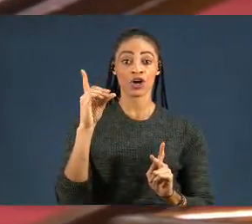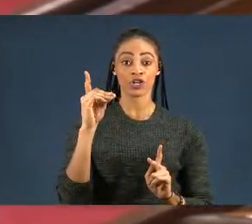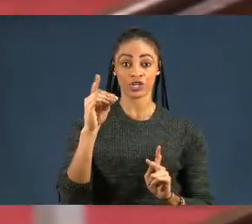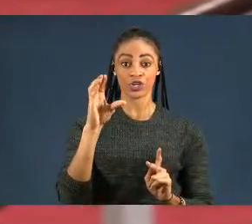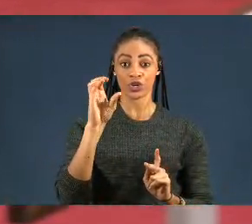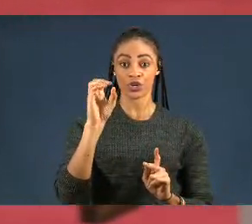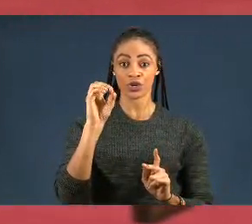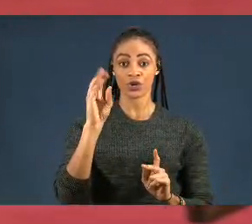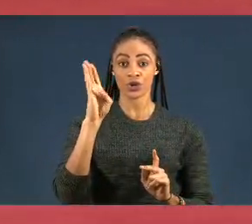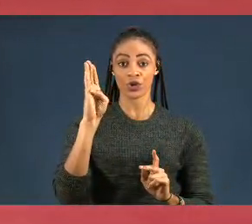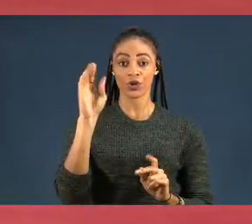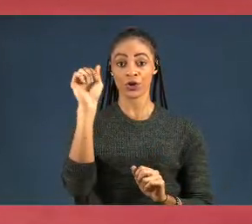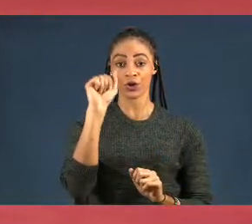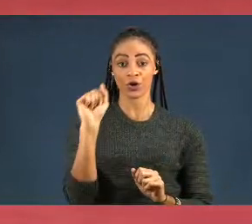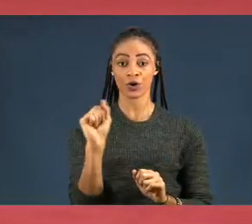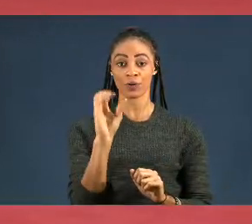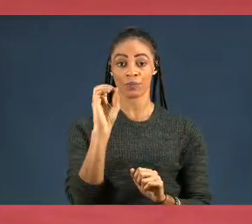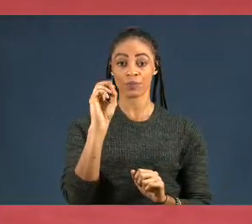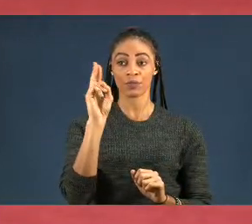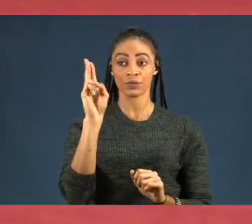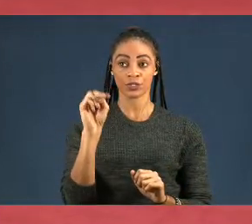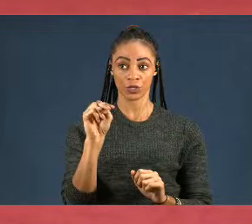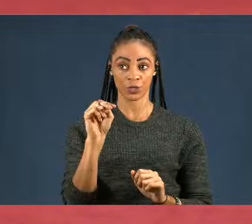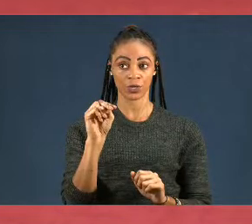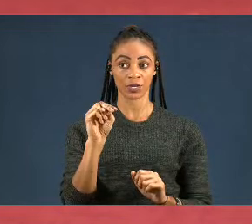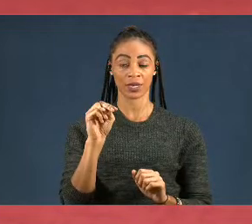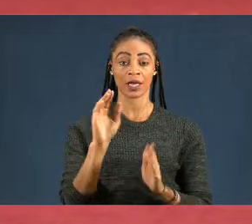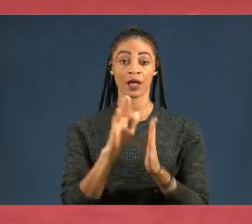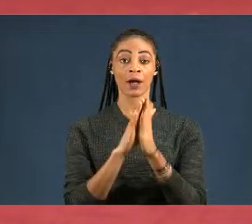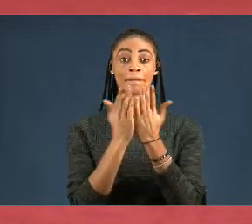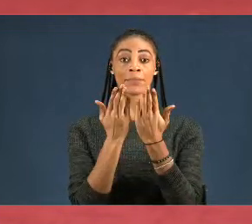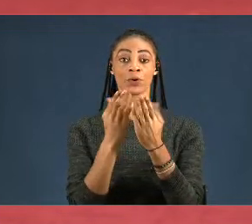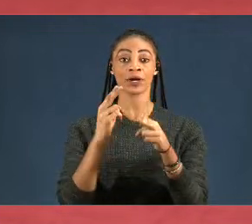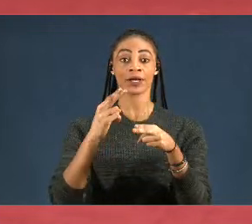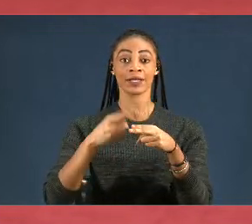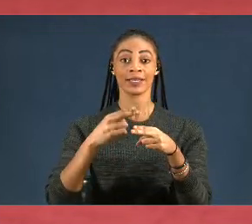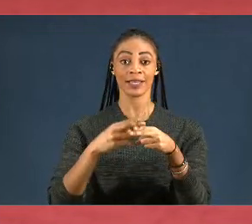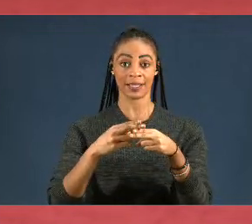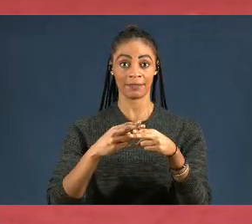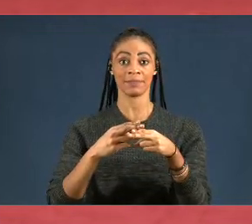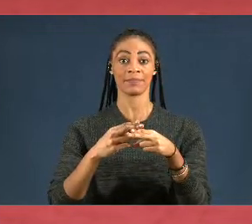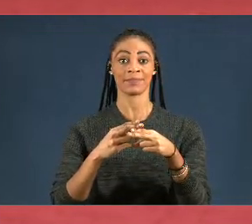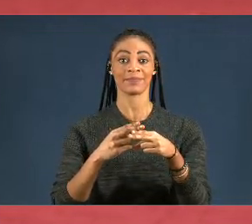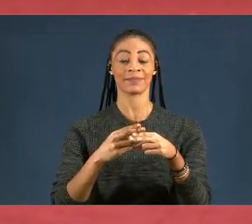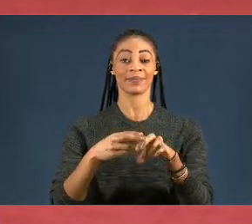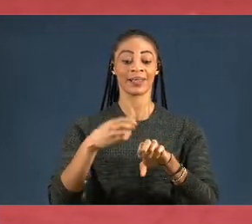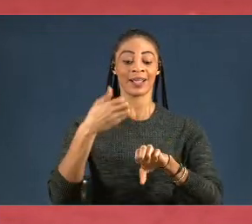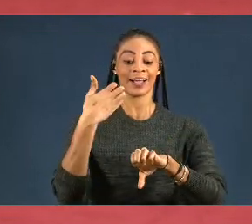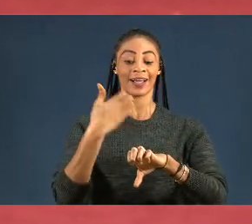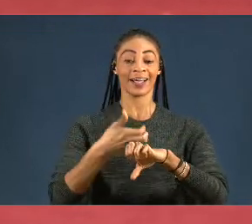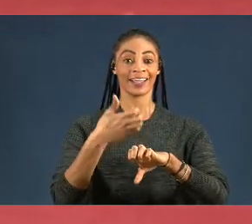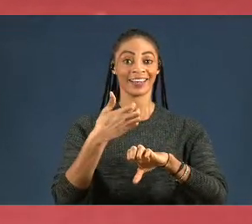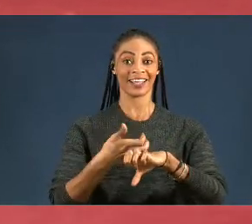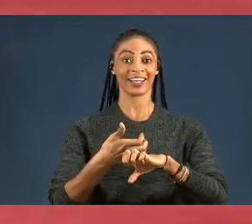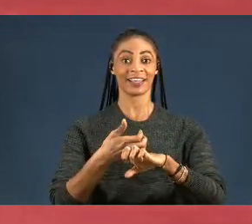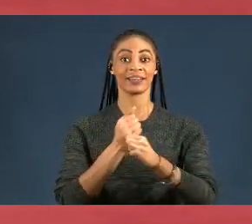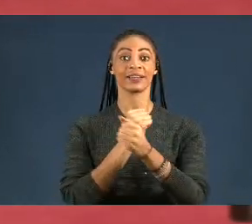Tough Love. He has a book called Tough Love. The book is Love is Tough. Love is